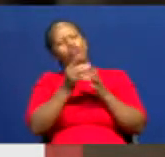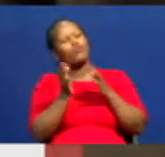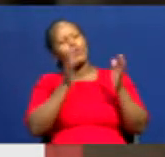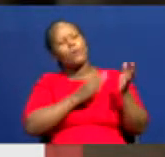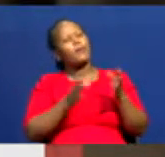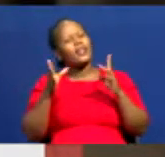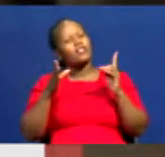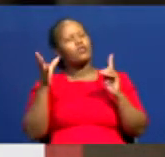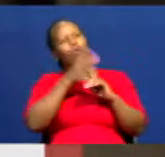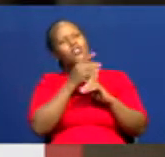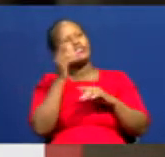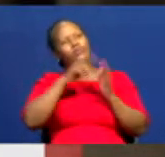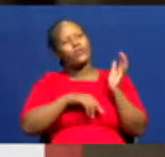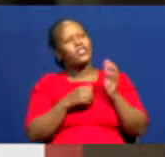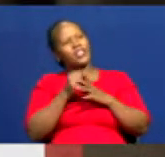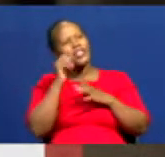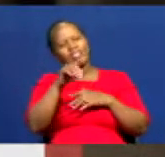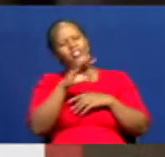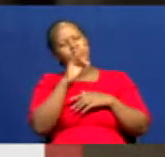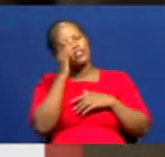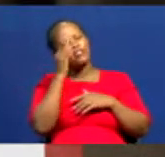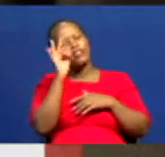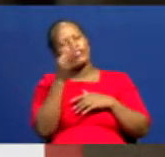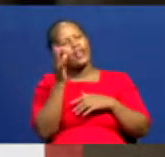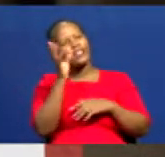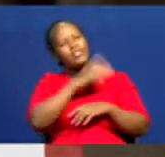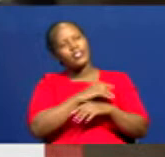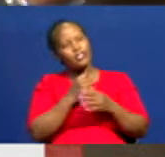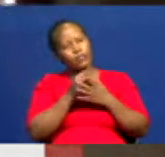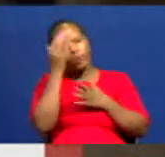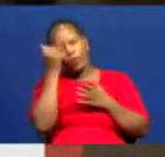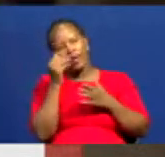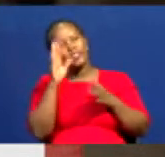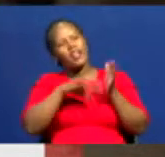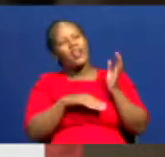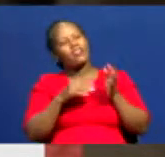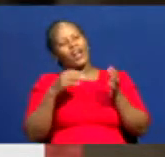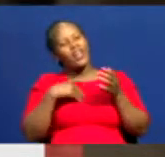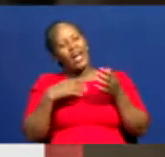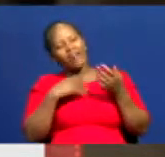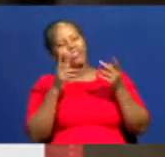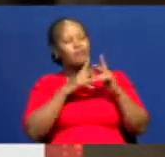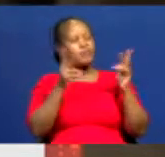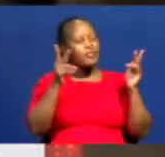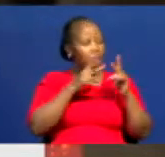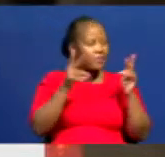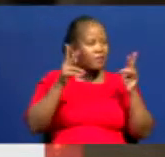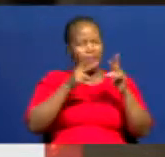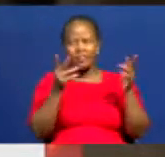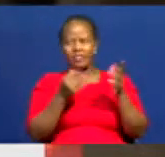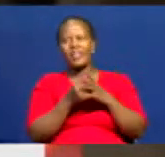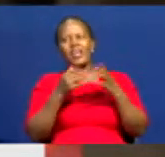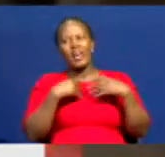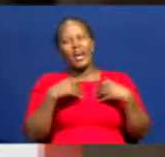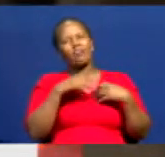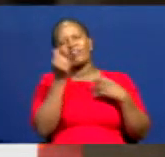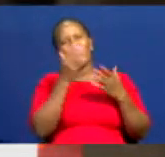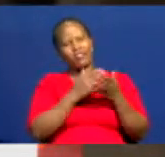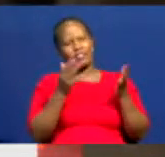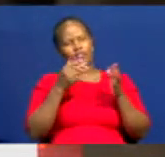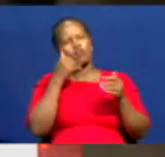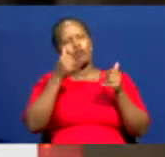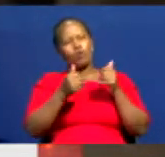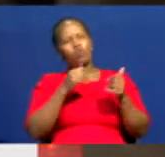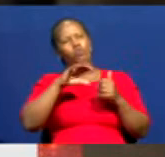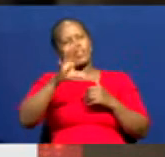within these last 3 days, because other than, the aspect of fostering peace, like what you were alluding to, there are other things that the Turkana County government